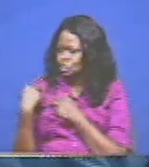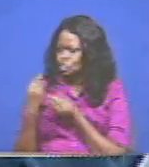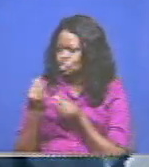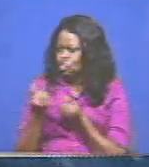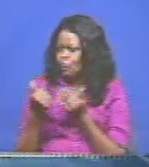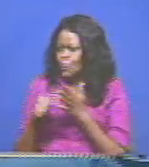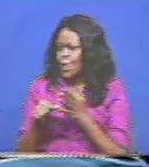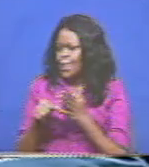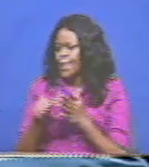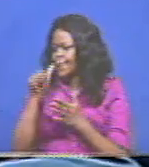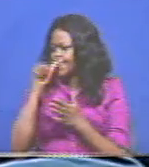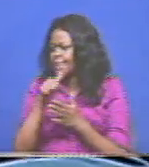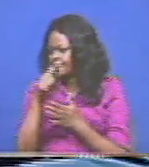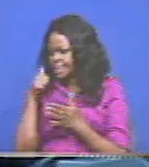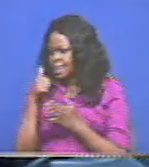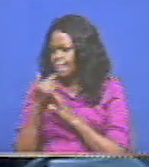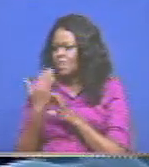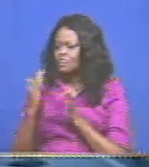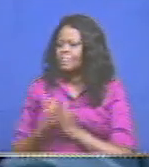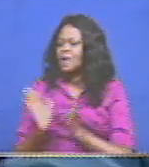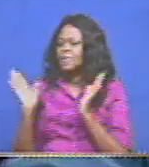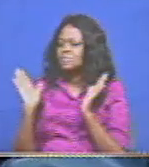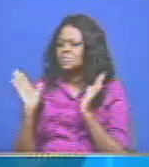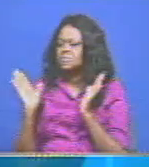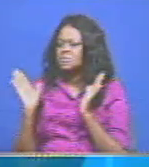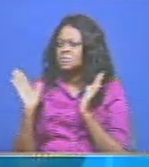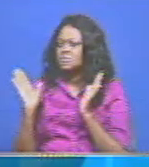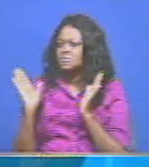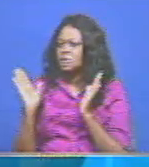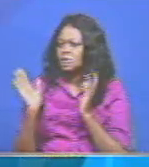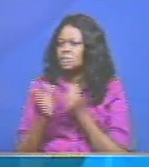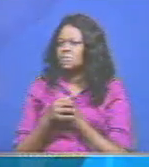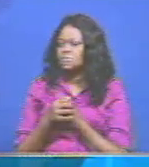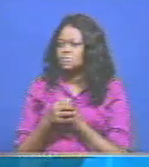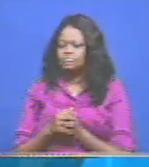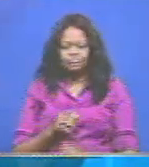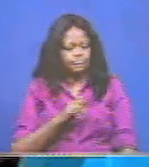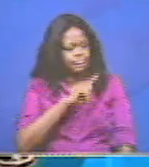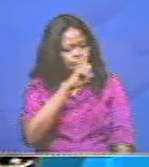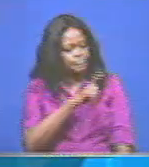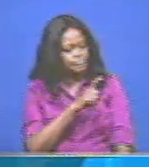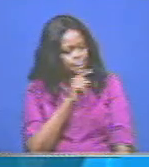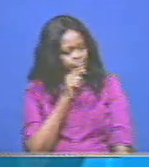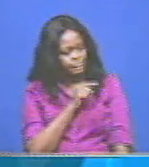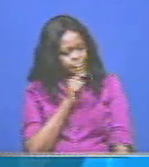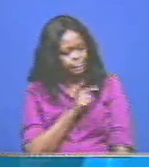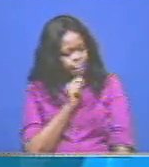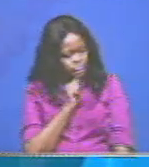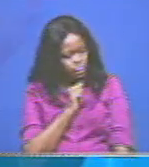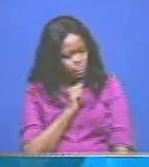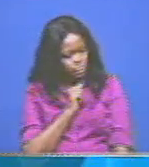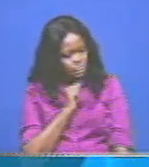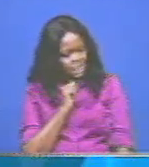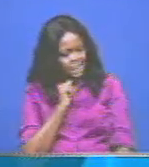not become public okay. as it's now gone. Okay. Let me pose this question to Mr. Andati.